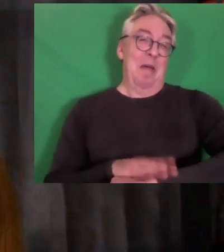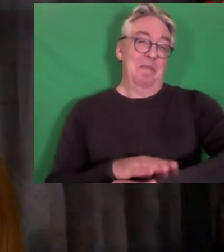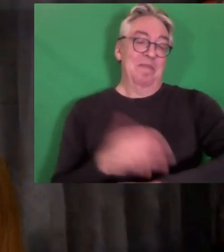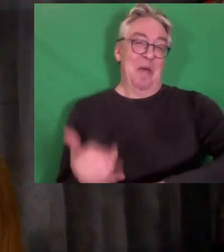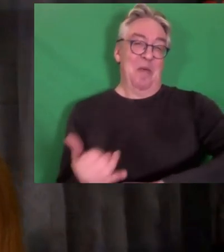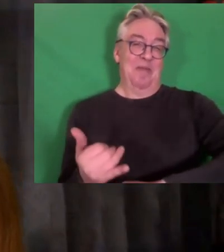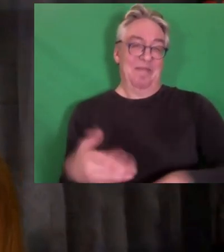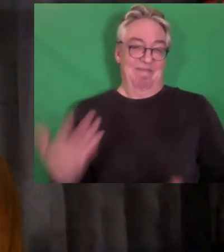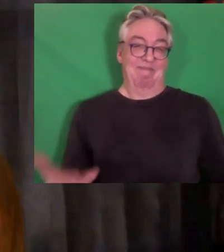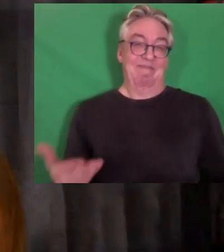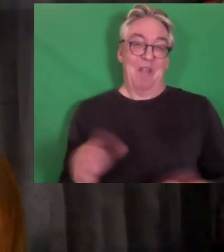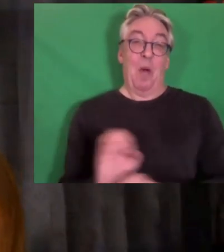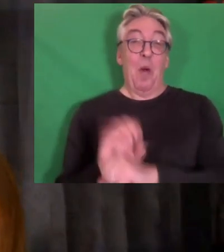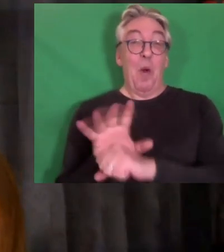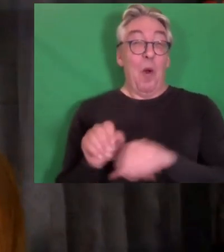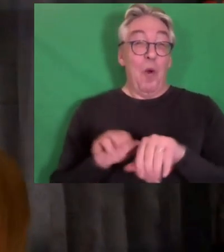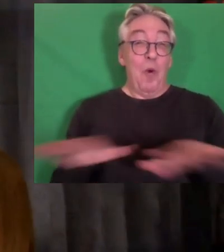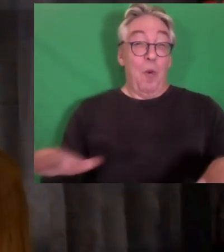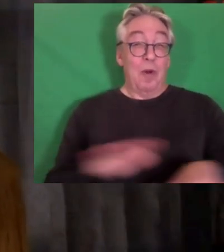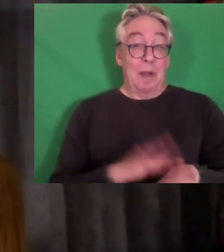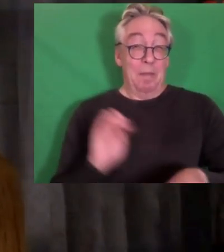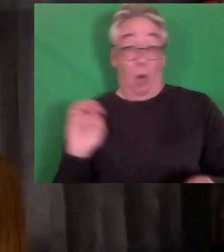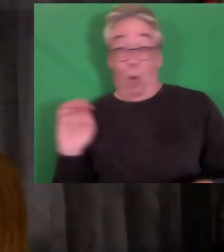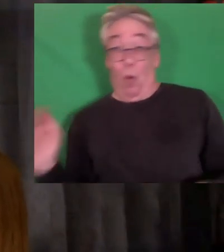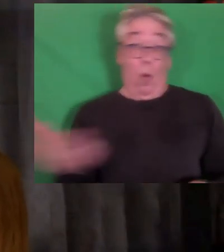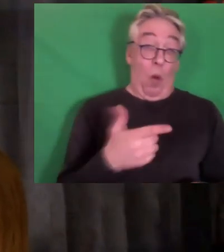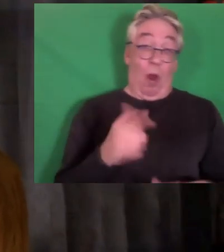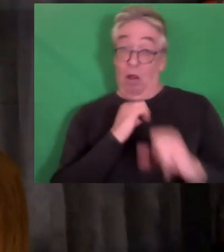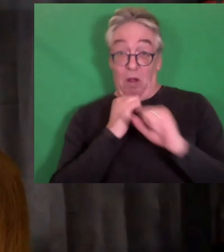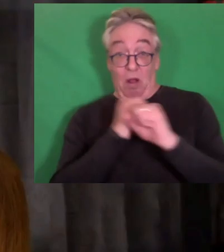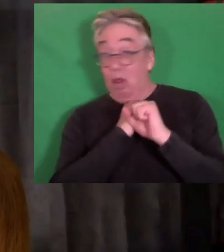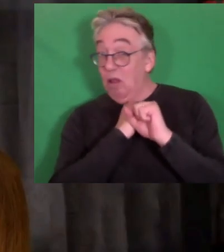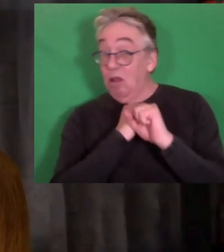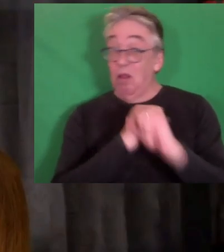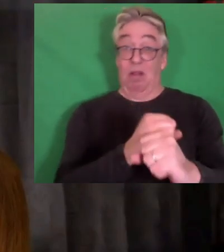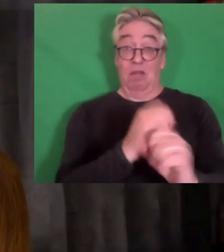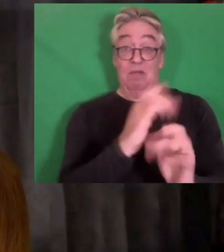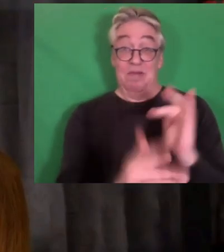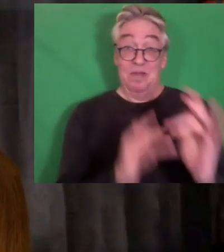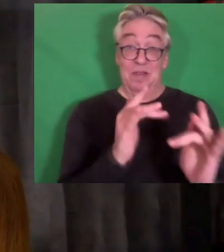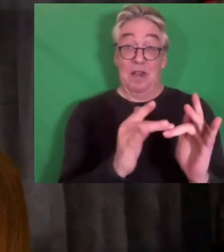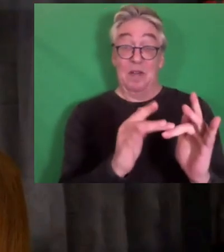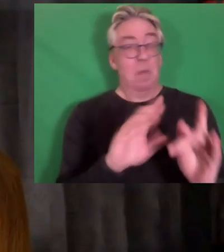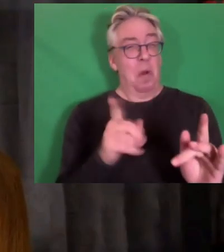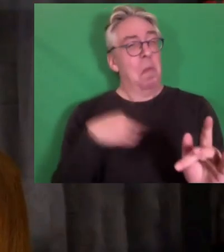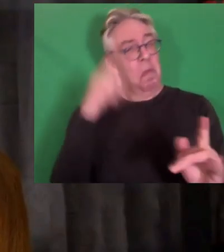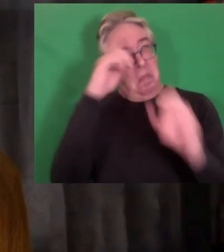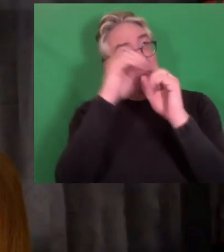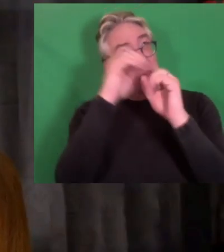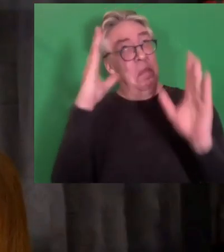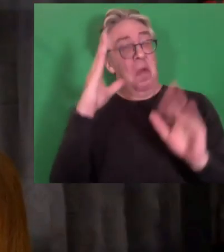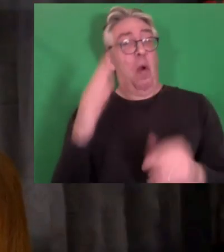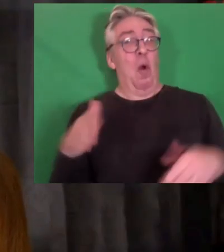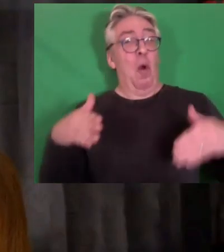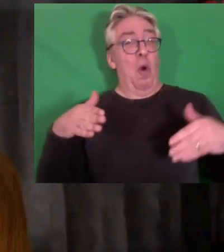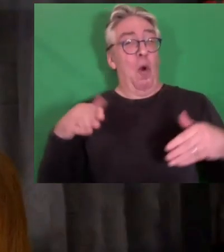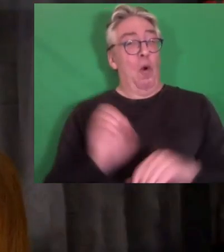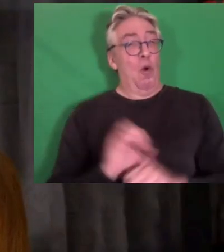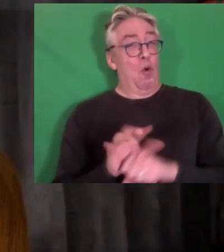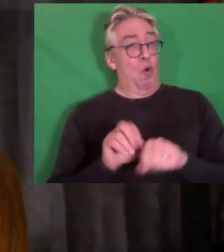guess. So we will see. Yeah. But we are looking forward for the future, for future events, because we definitely think it's a topic